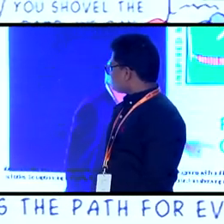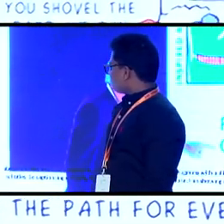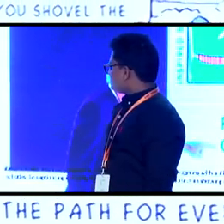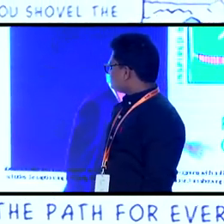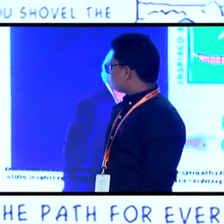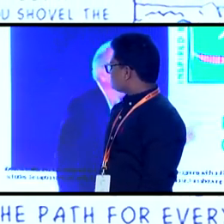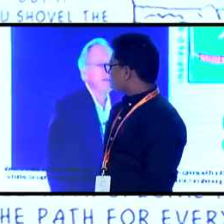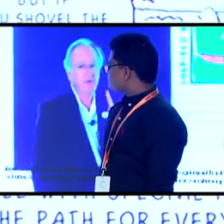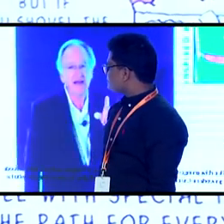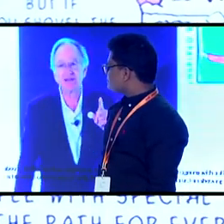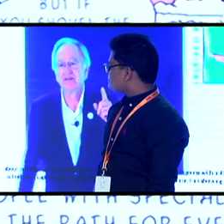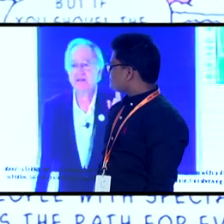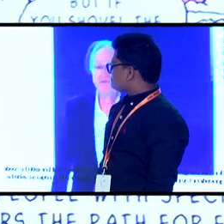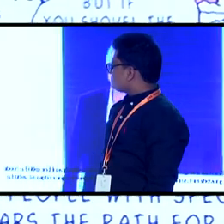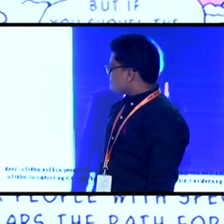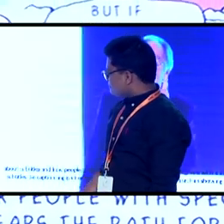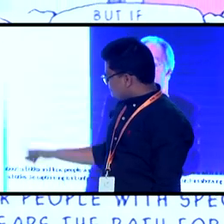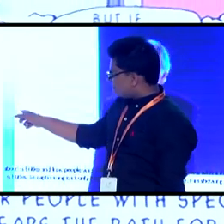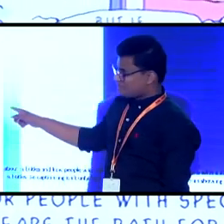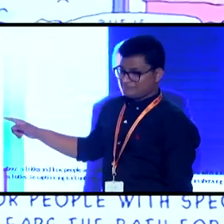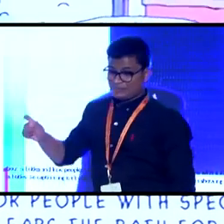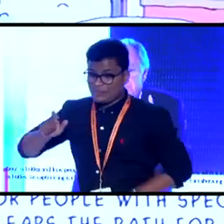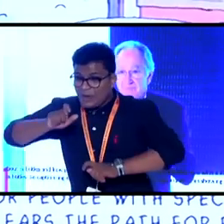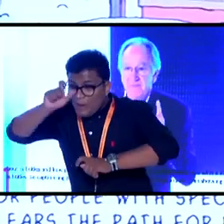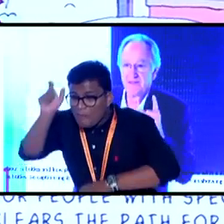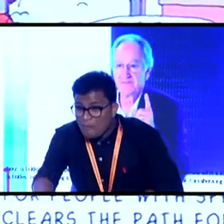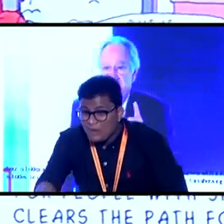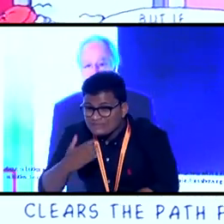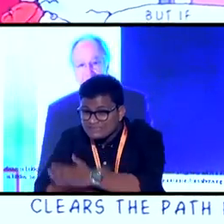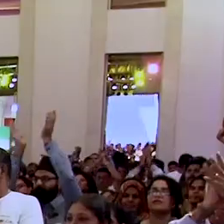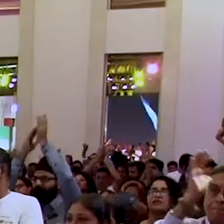special needs clears the path for everyone.